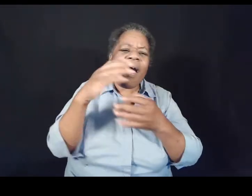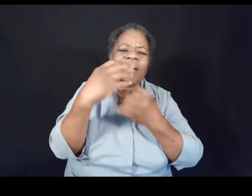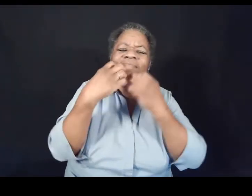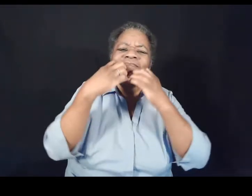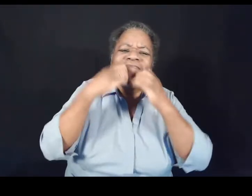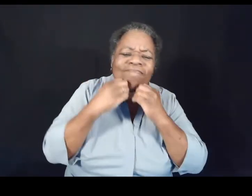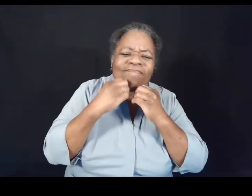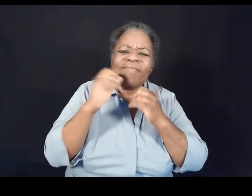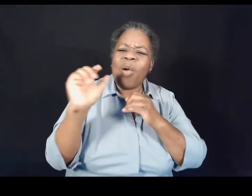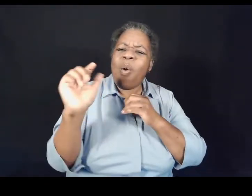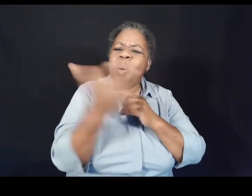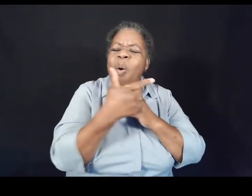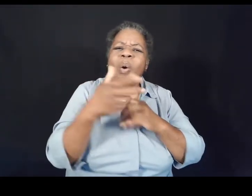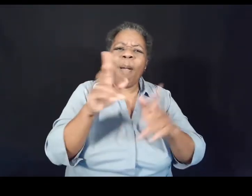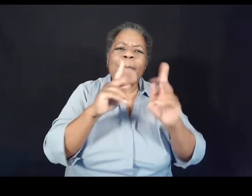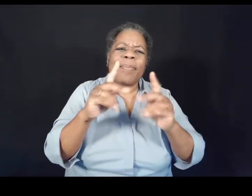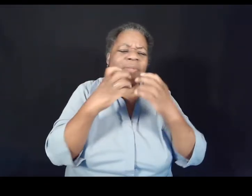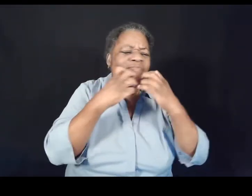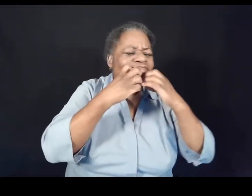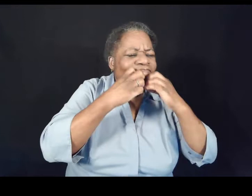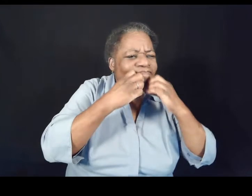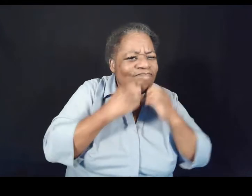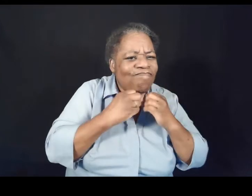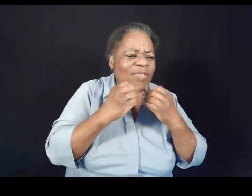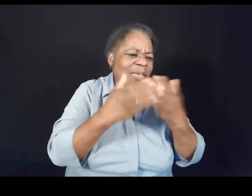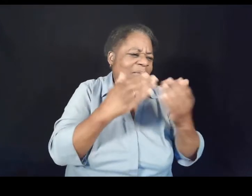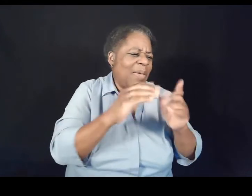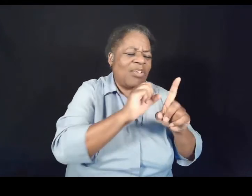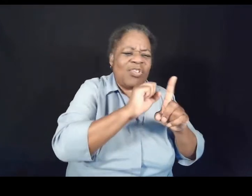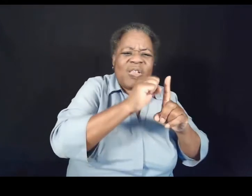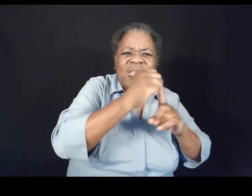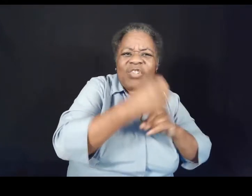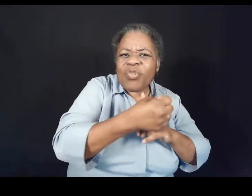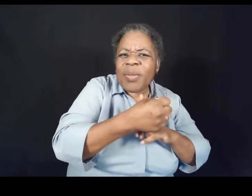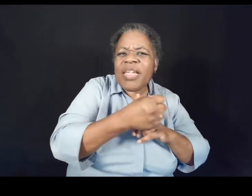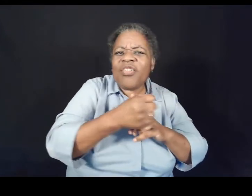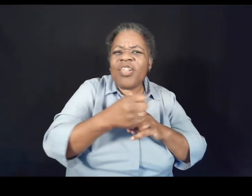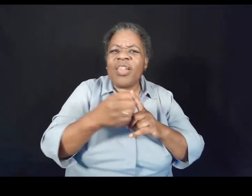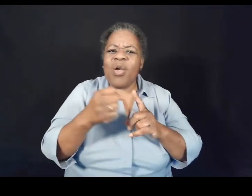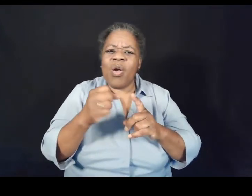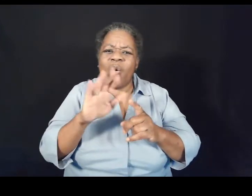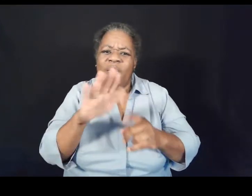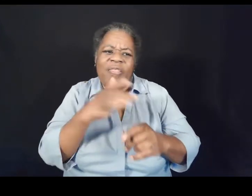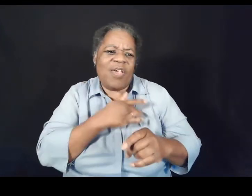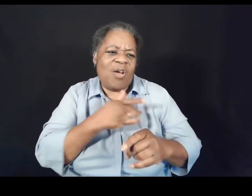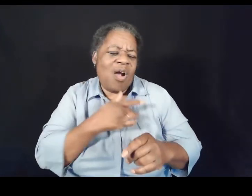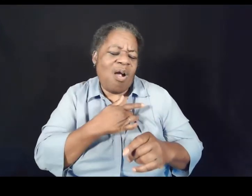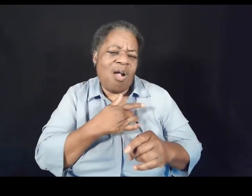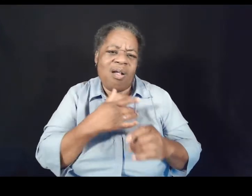everywhere, no matter what their circumstances or the condition of their heart.